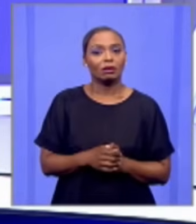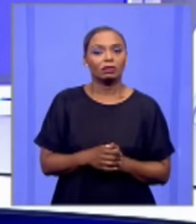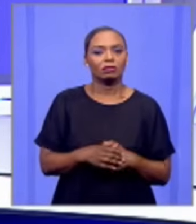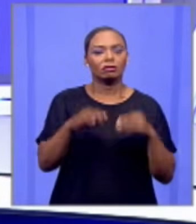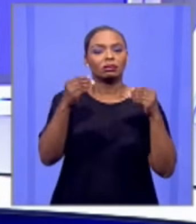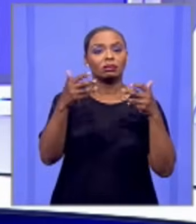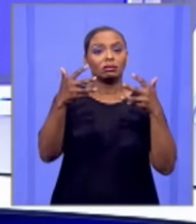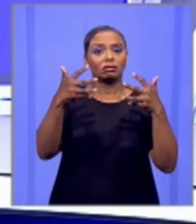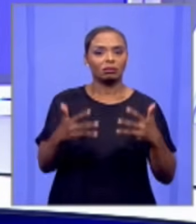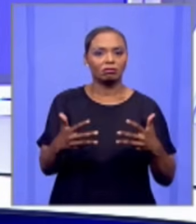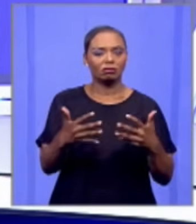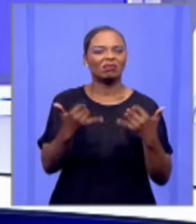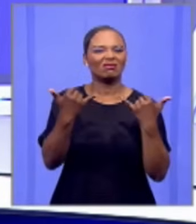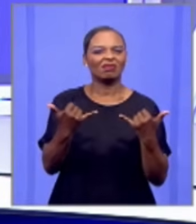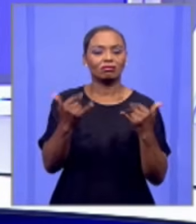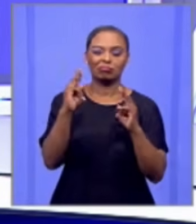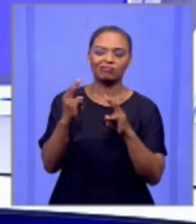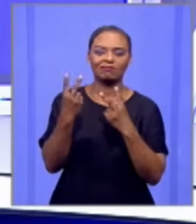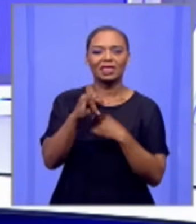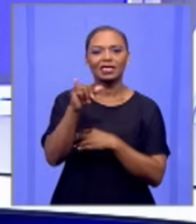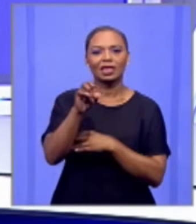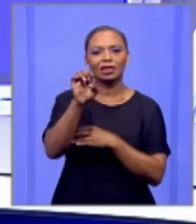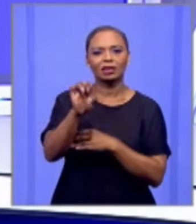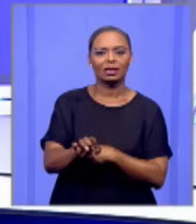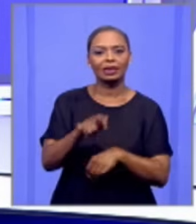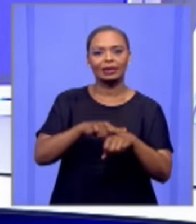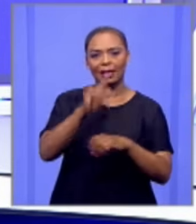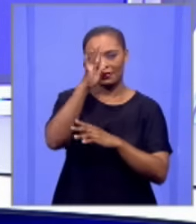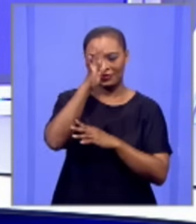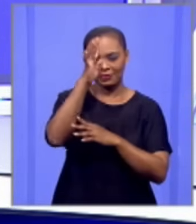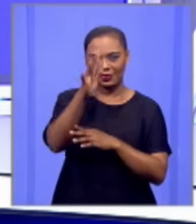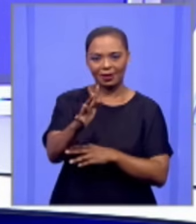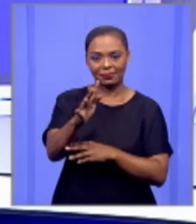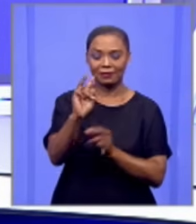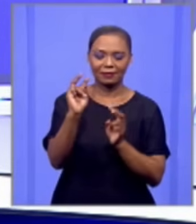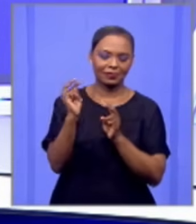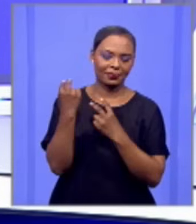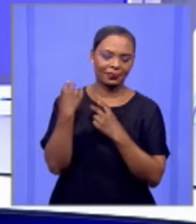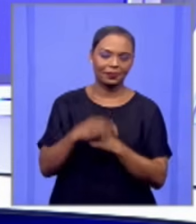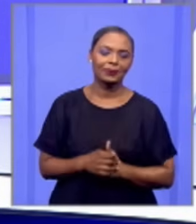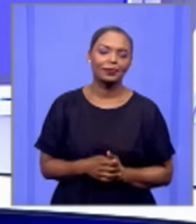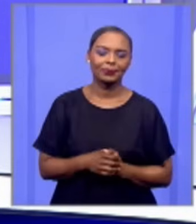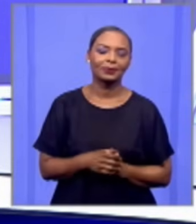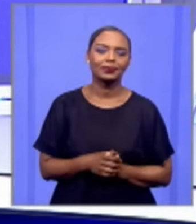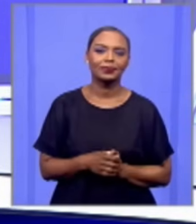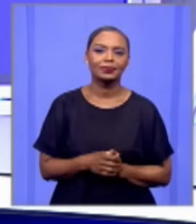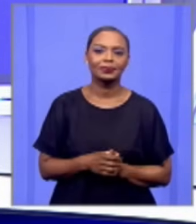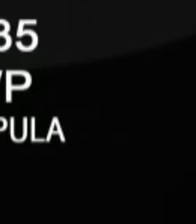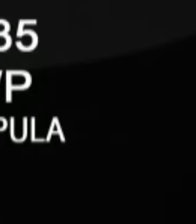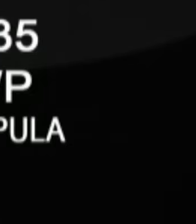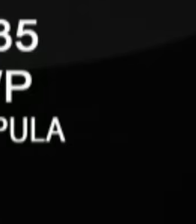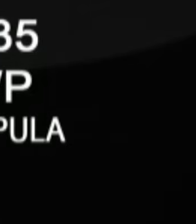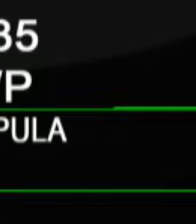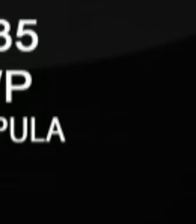Bjale a re boneng ka boripana gore mebaraka e be eme bjang ge JSE e tswalela pijana ka iri ya 5.